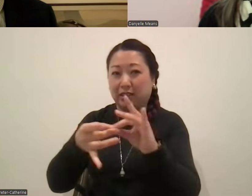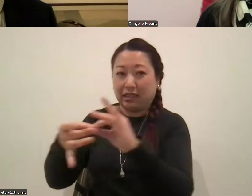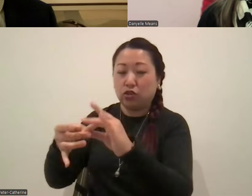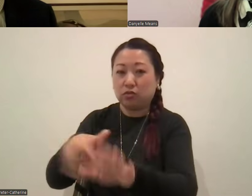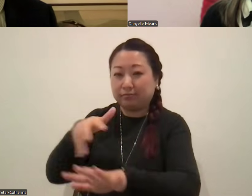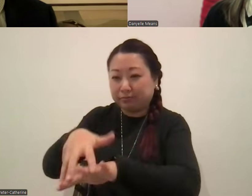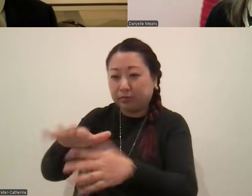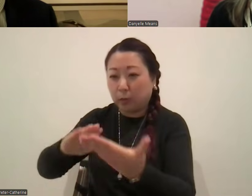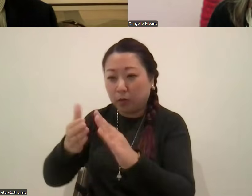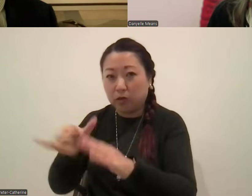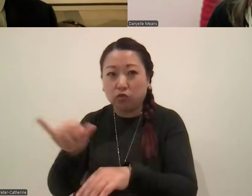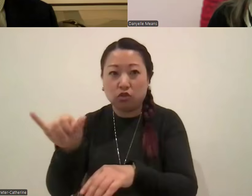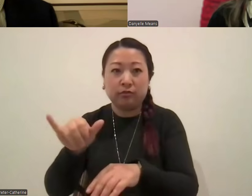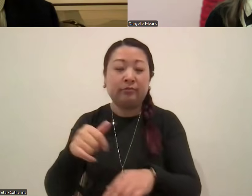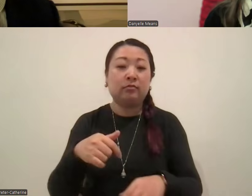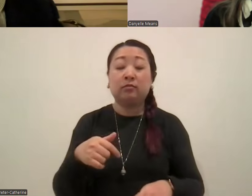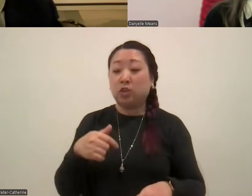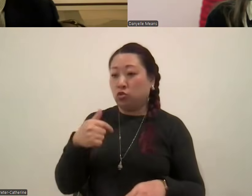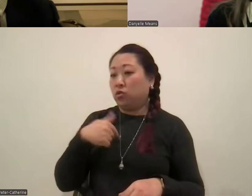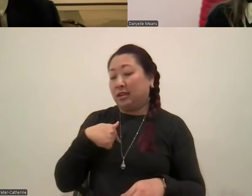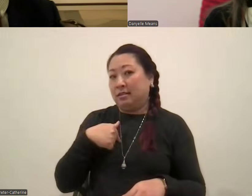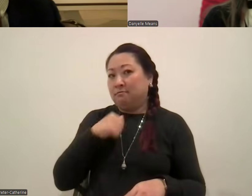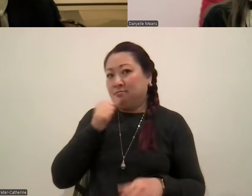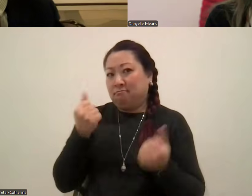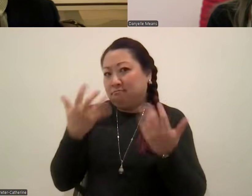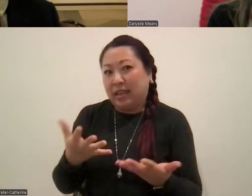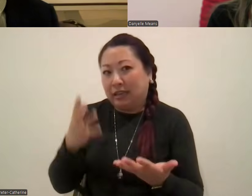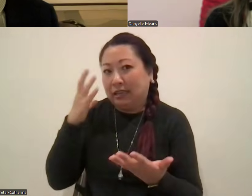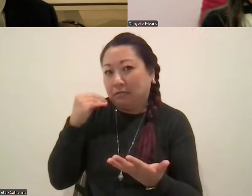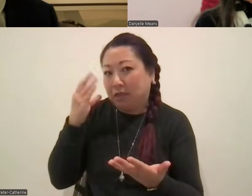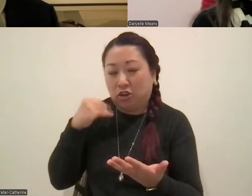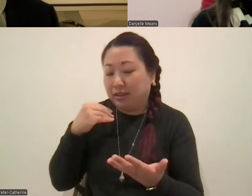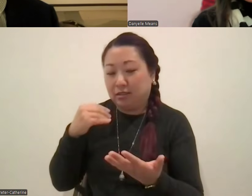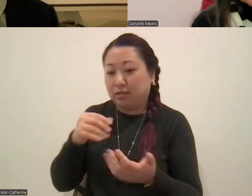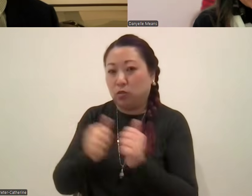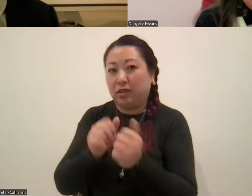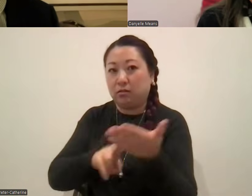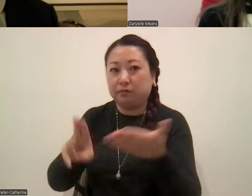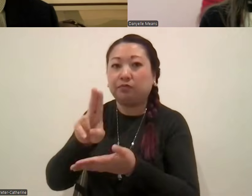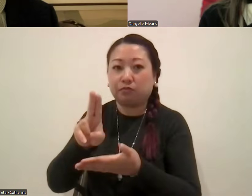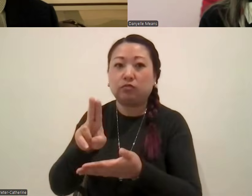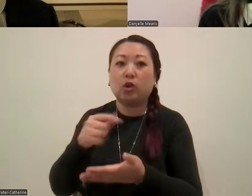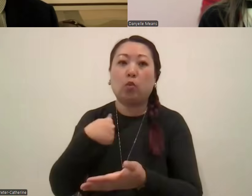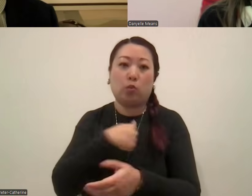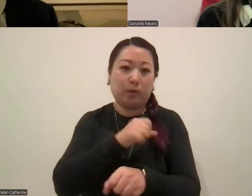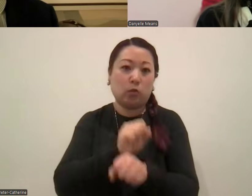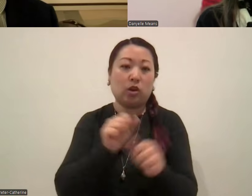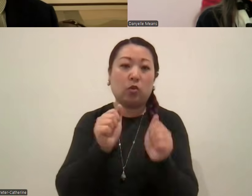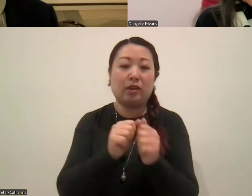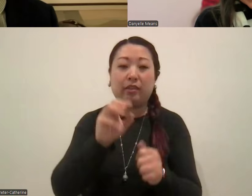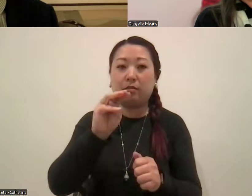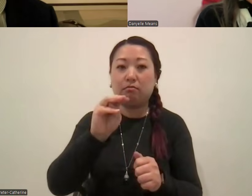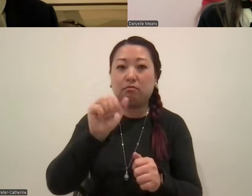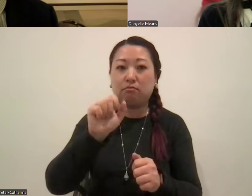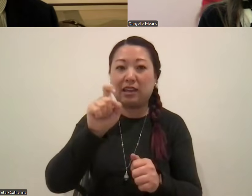universities. I think one of the things, and we do work with the Maxwell Museum and the University of New